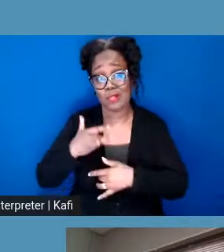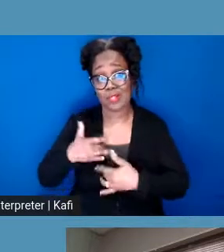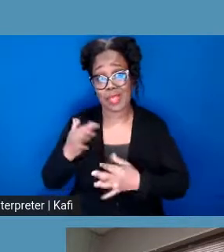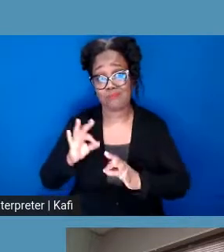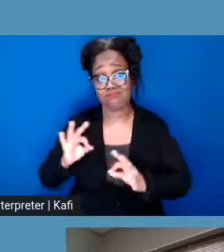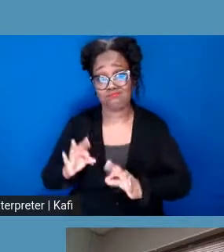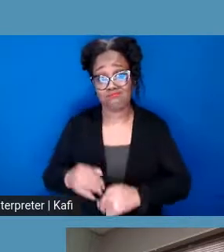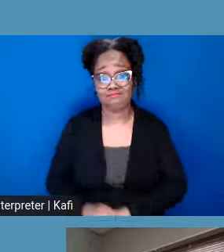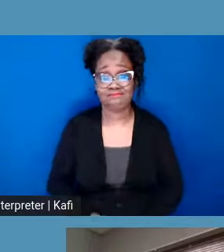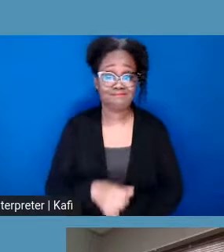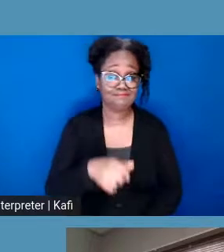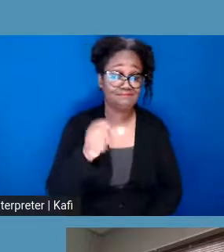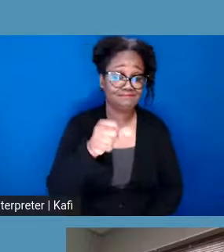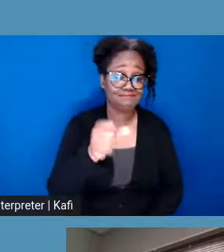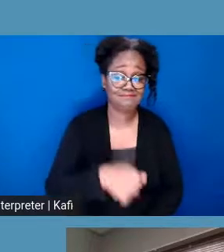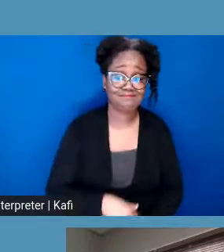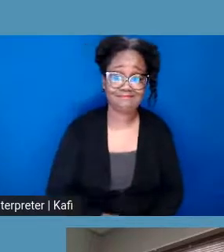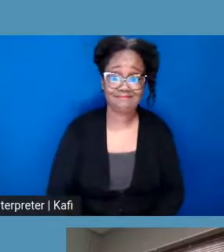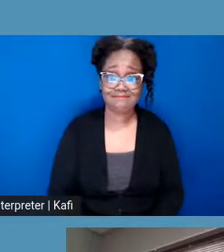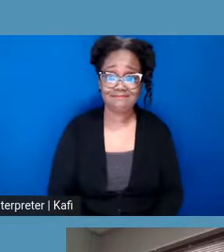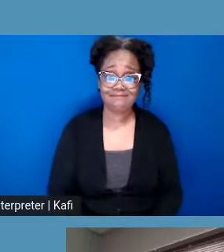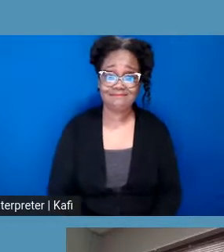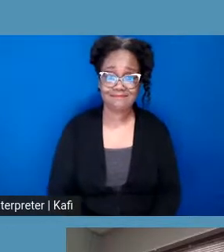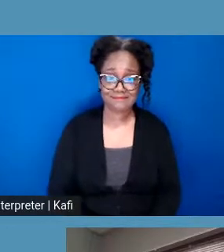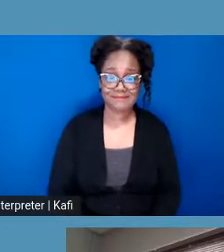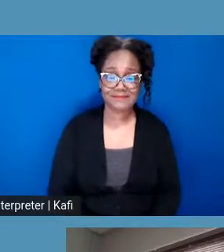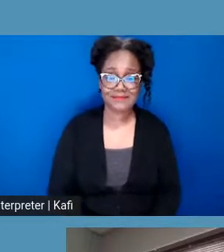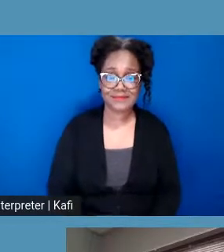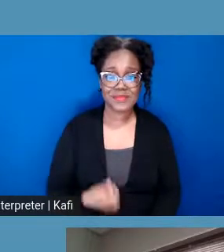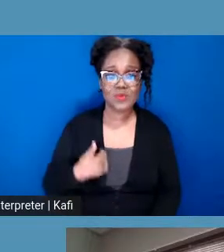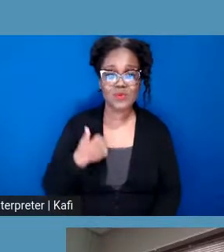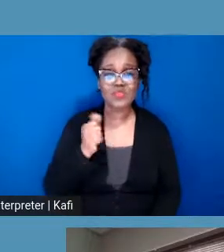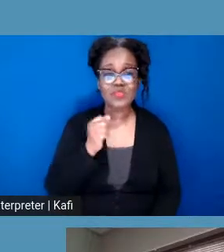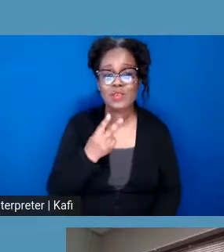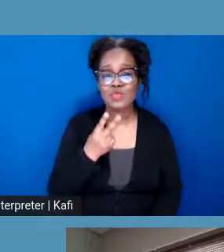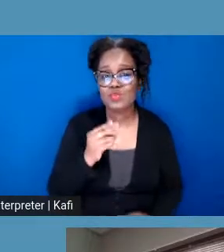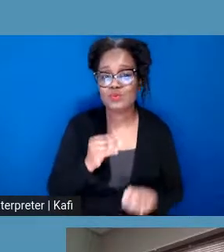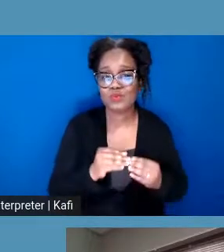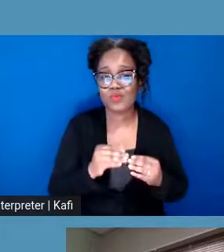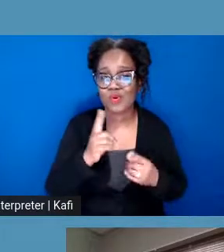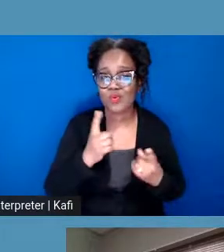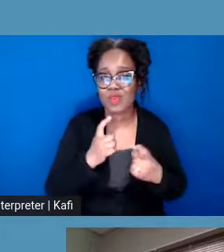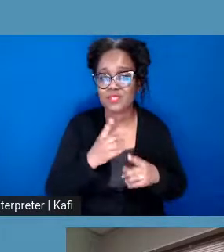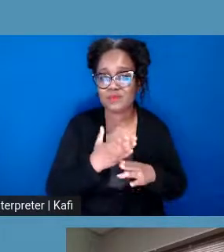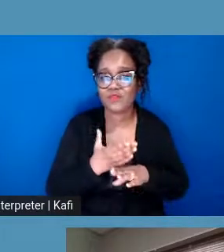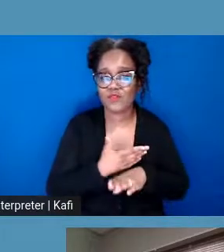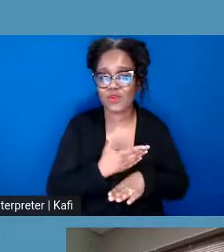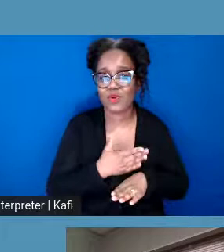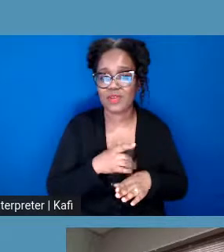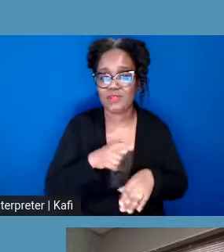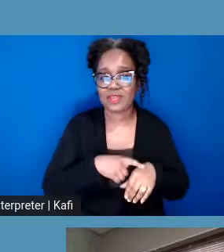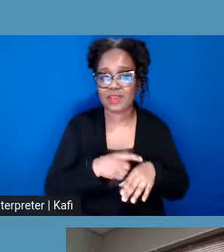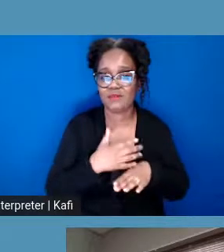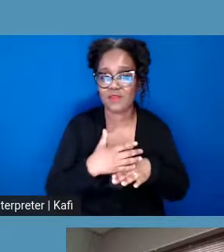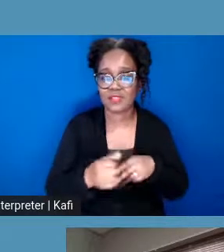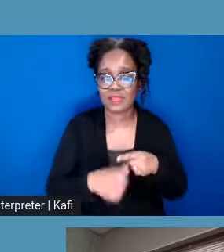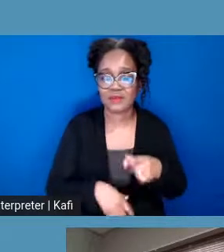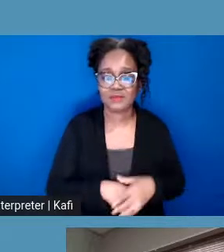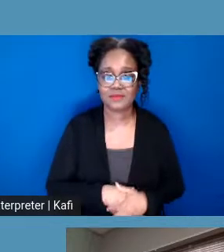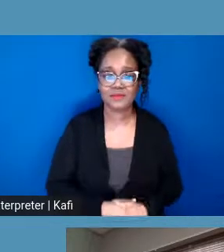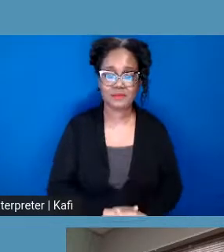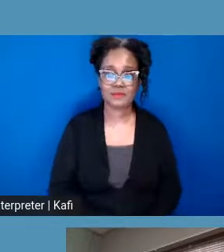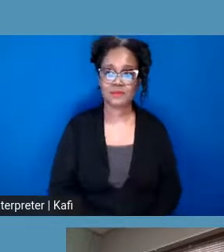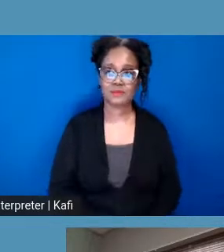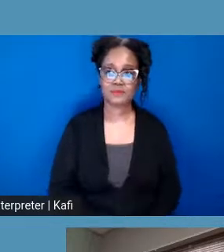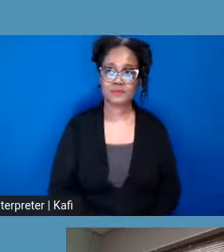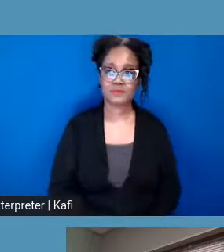Very good. And we'll try to get through two more questions before we're out of time here. So one is there a